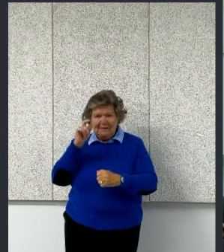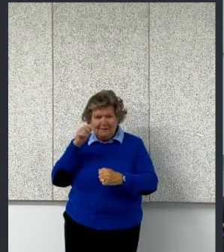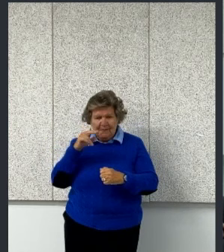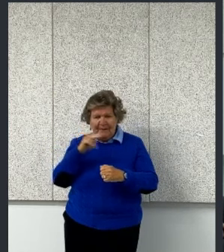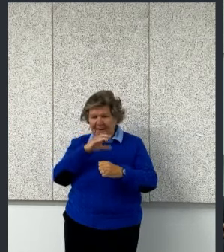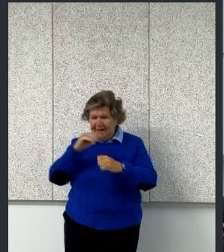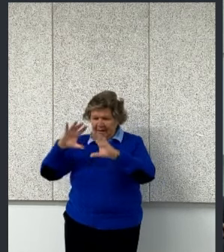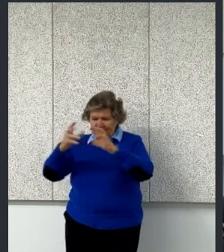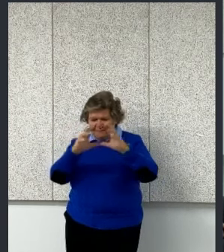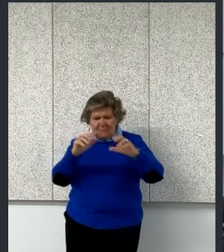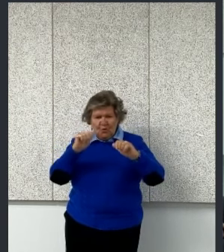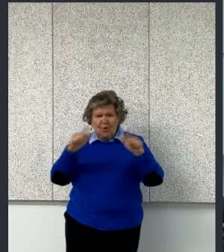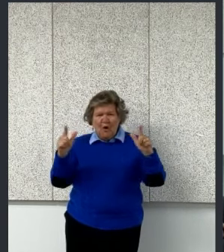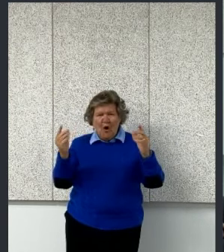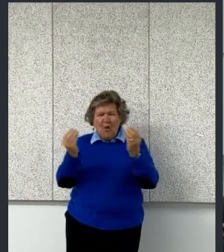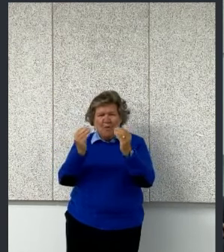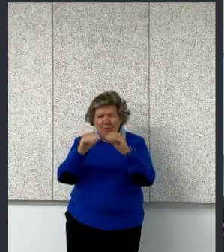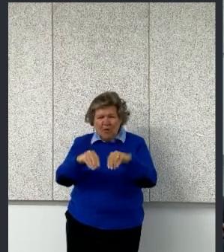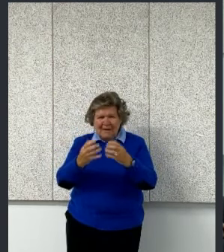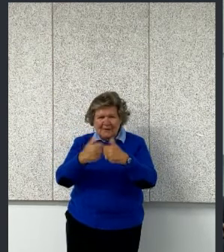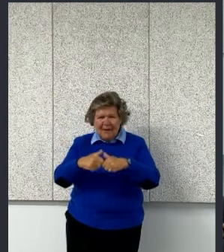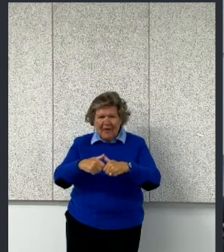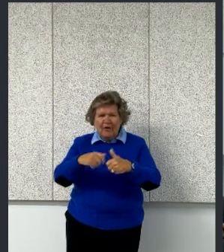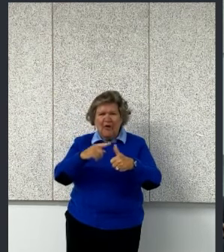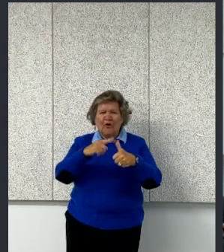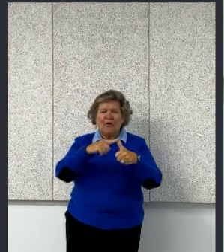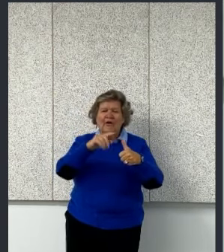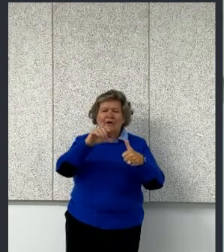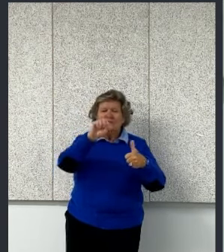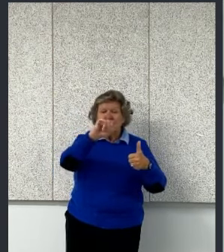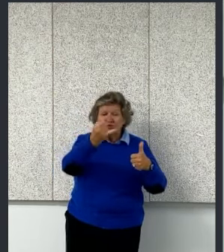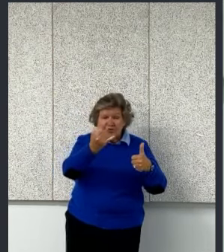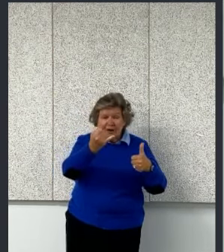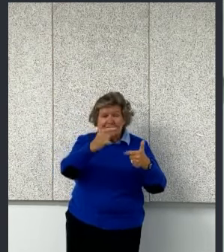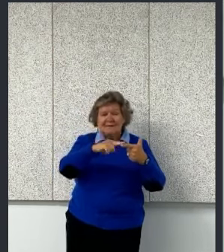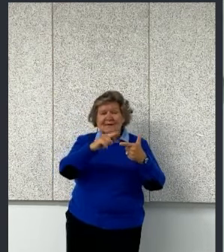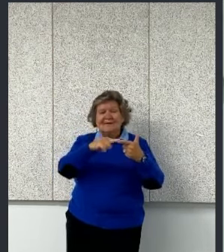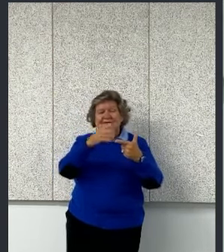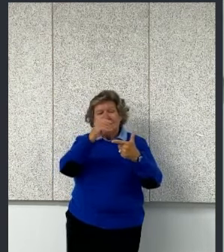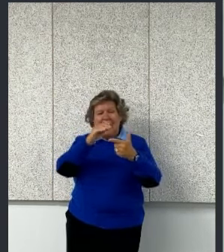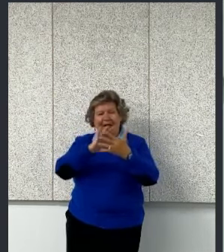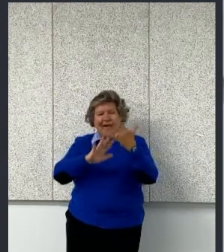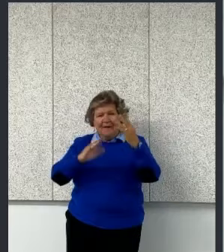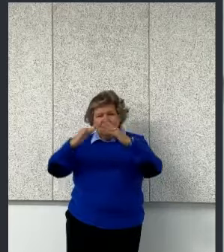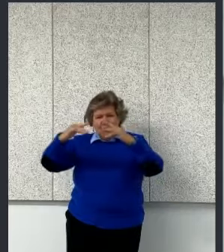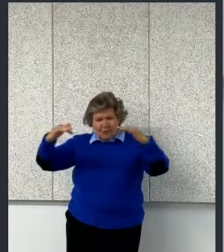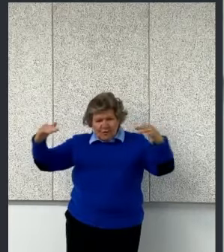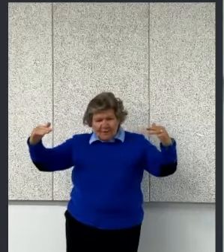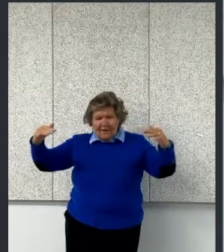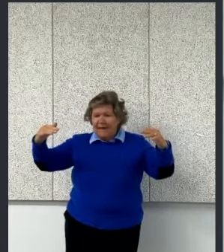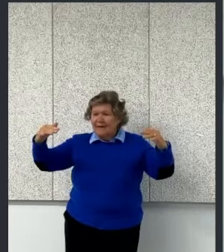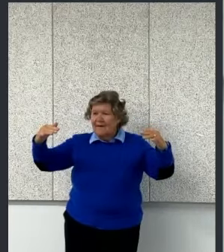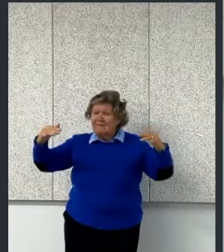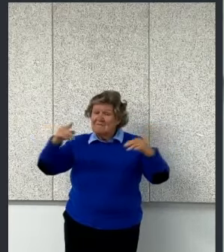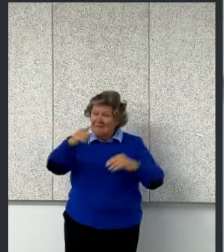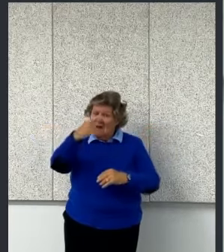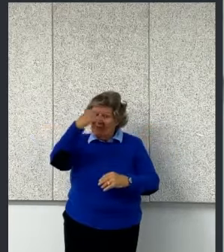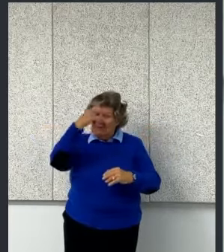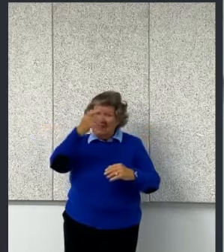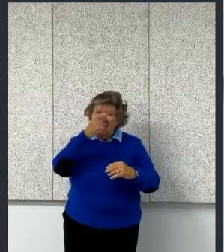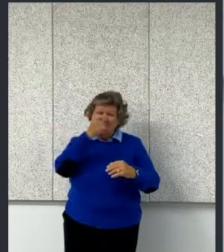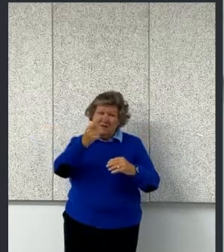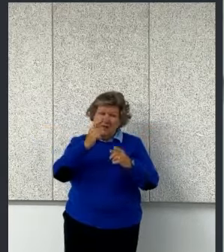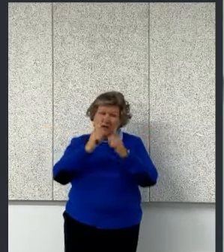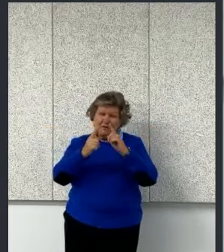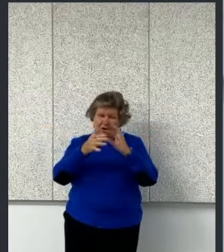other lenses of equity, social justice, I think that there are really interesting conversations both